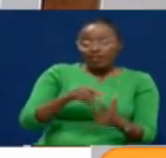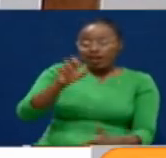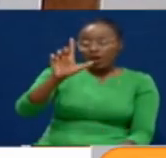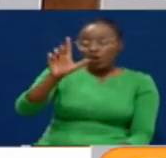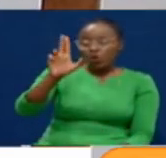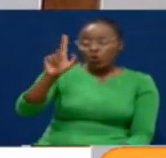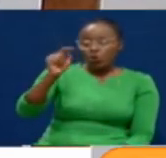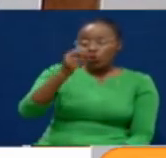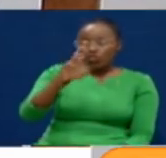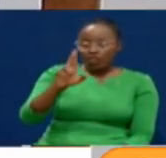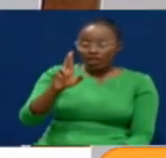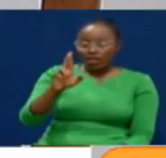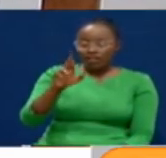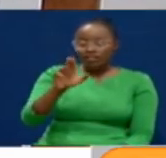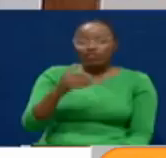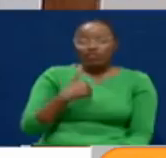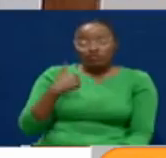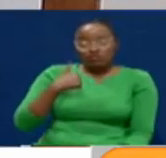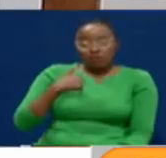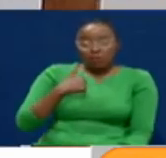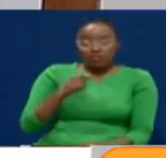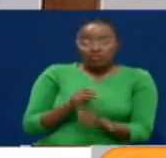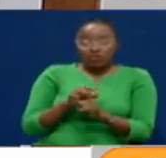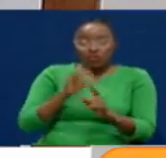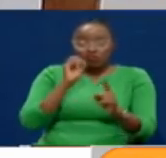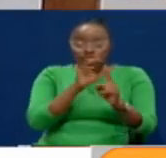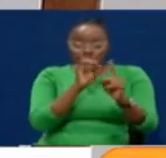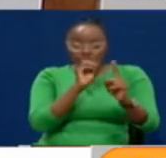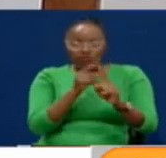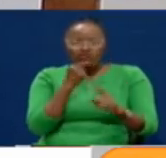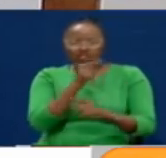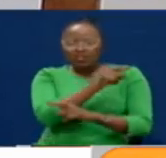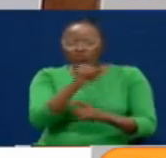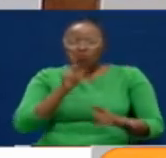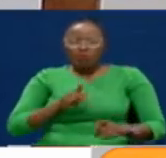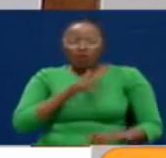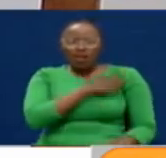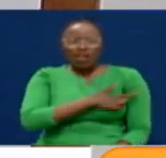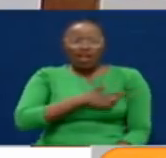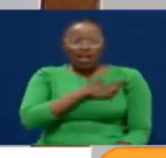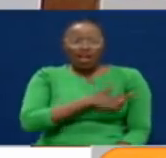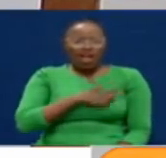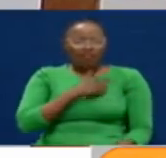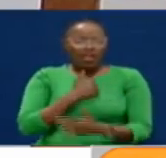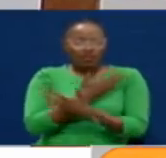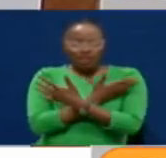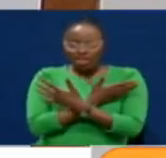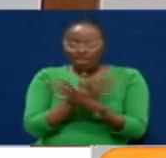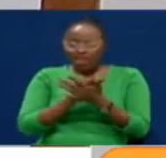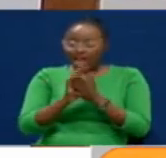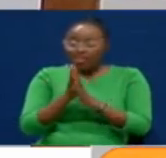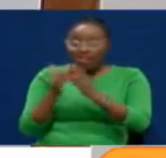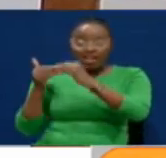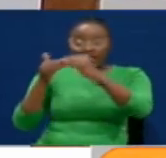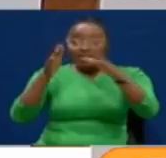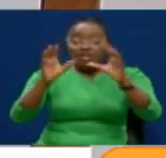X. People today, you know, and for me, I have a mentorship program of young people. I tell them, you guys are lucky. Me, there was no leader